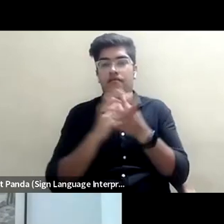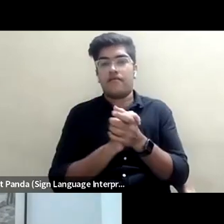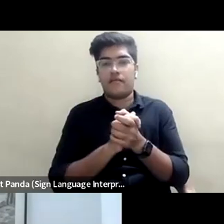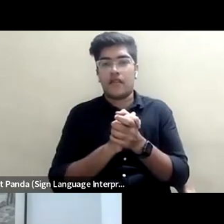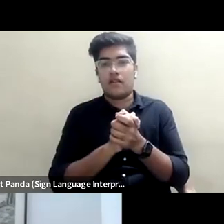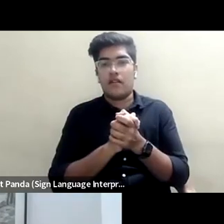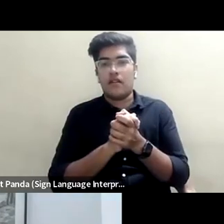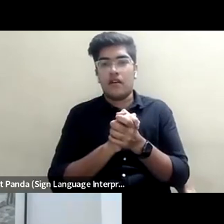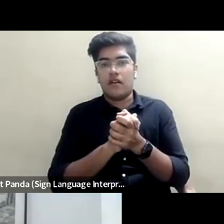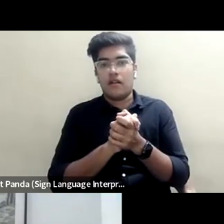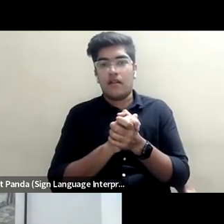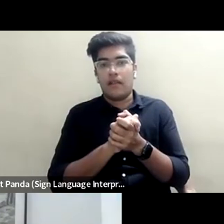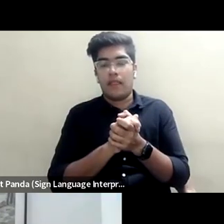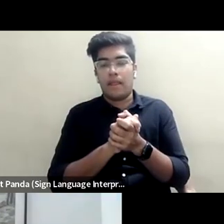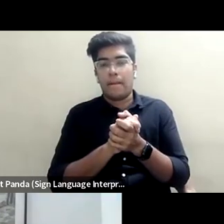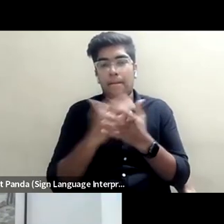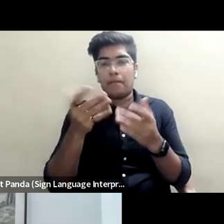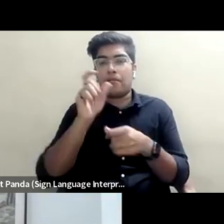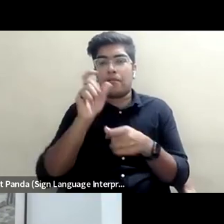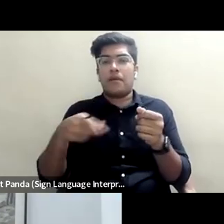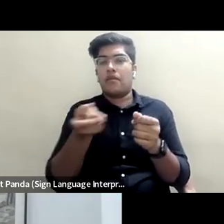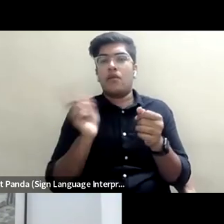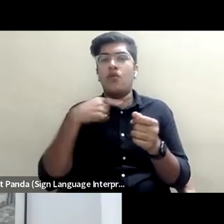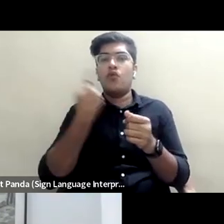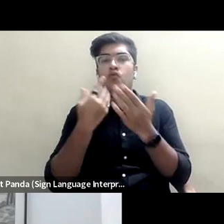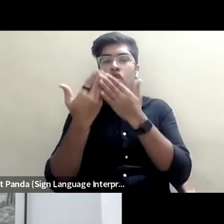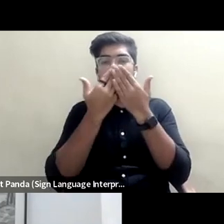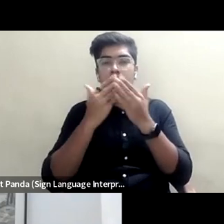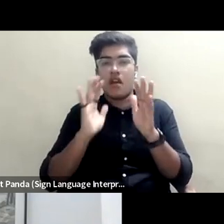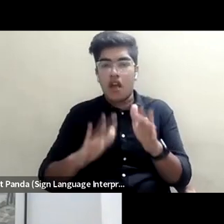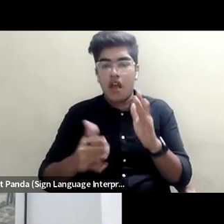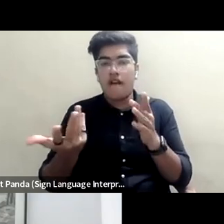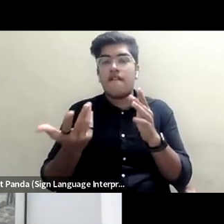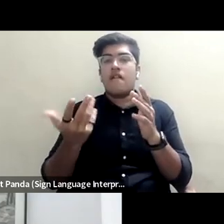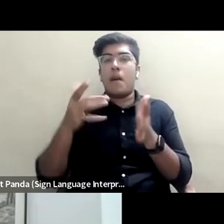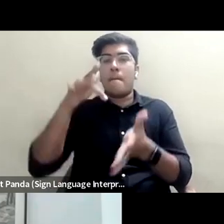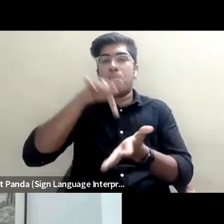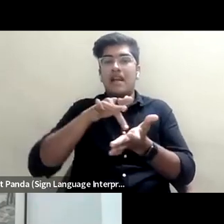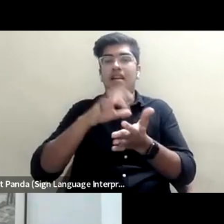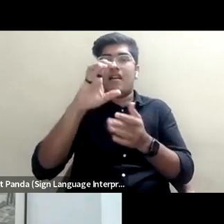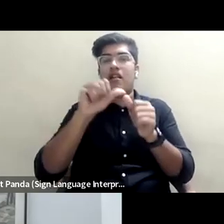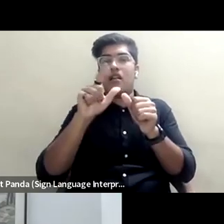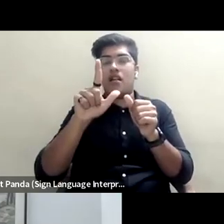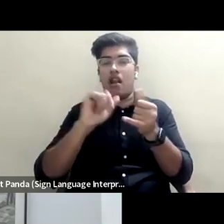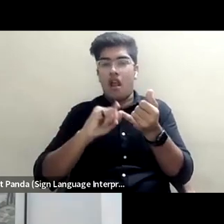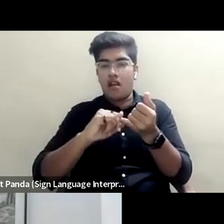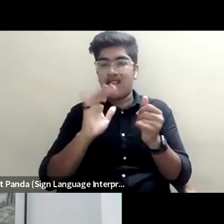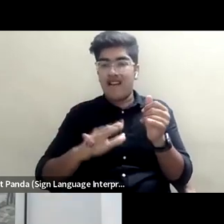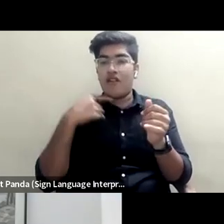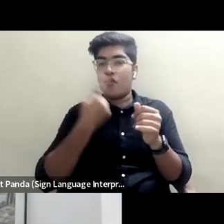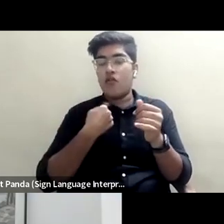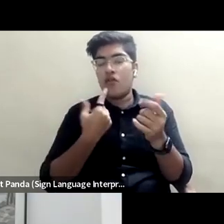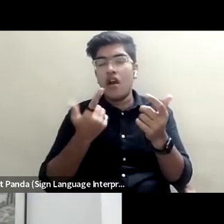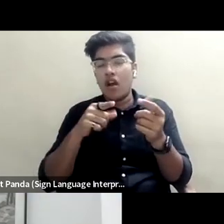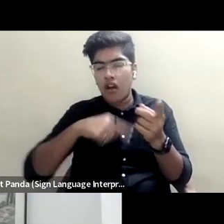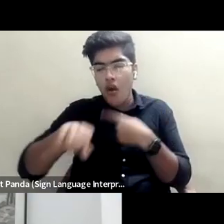come from educated backgrounds, from the middle class and so on, assume that ordinary people don't